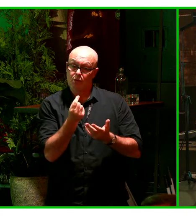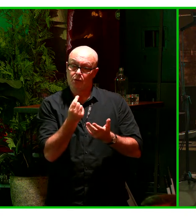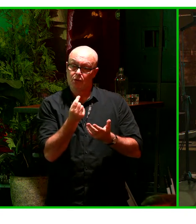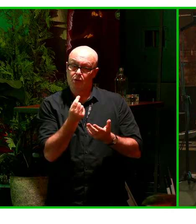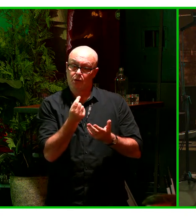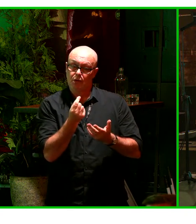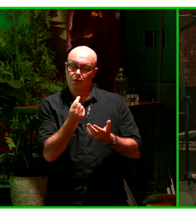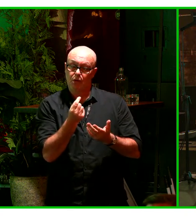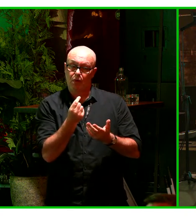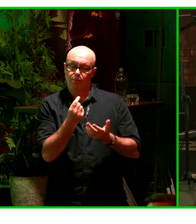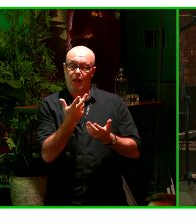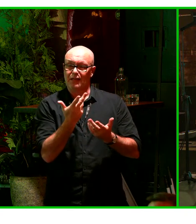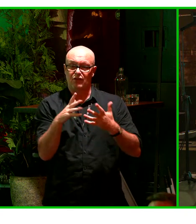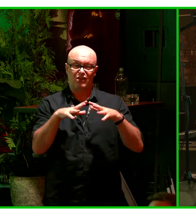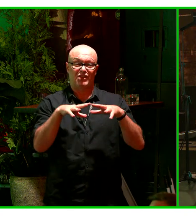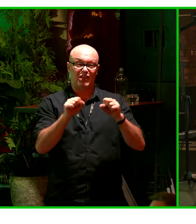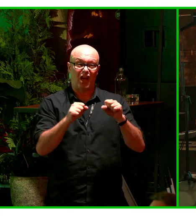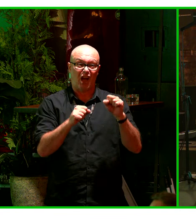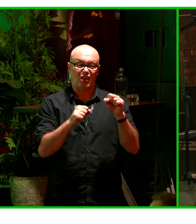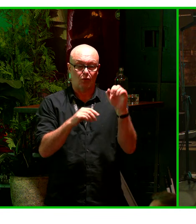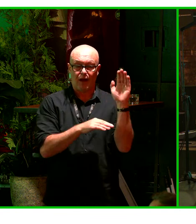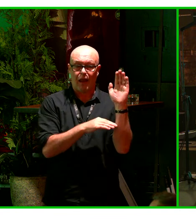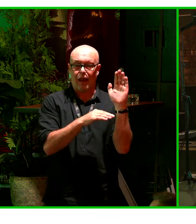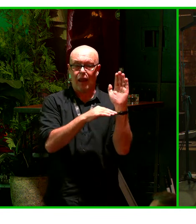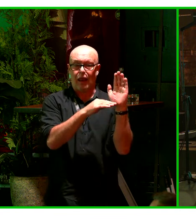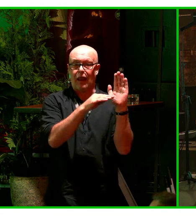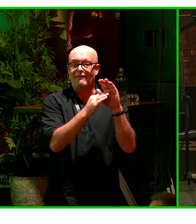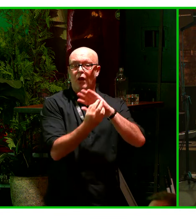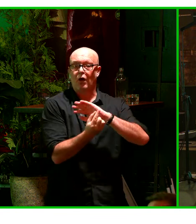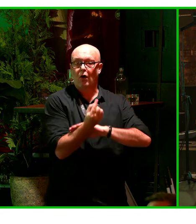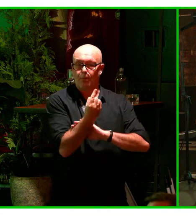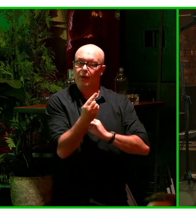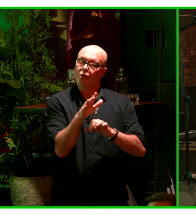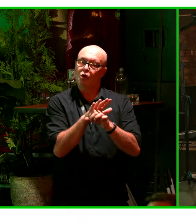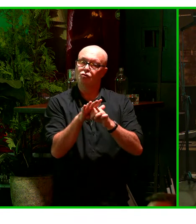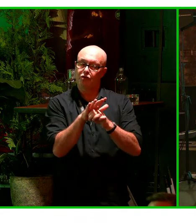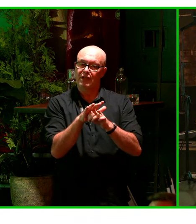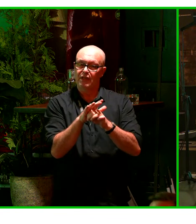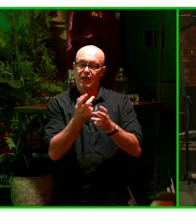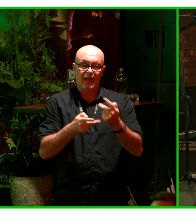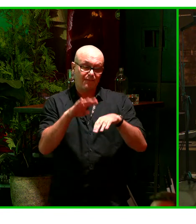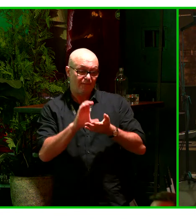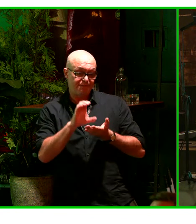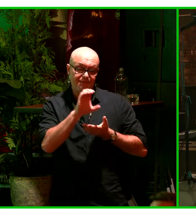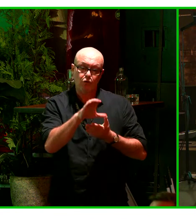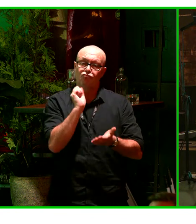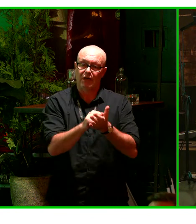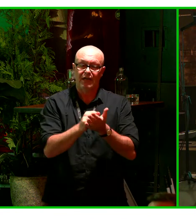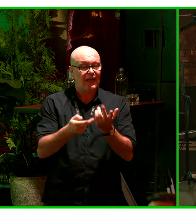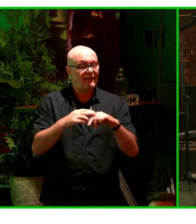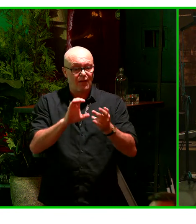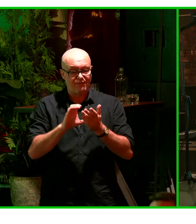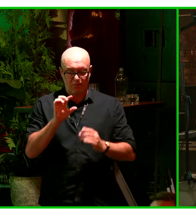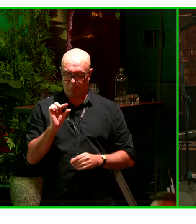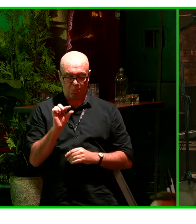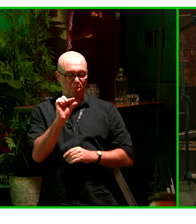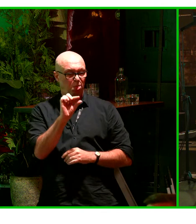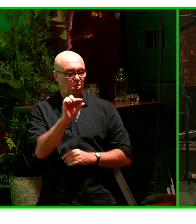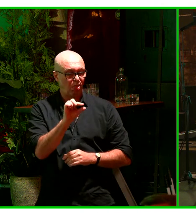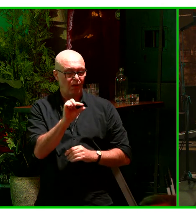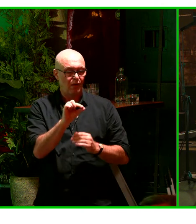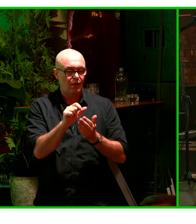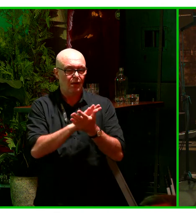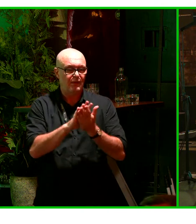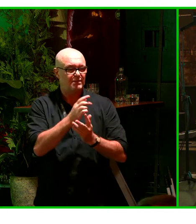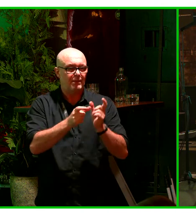up the country in the right way if it's done properly. If it's not funded properly at this stage, we could lose that buy-in. And we've got a